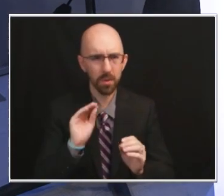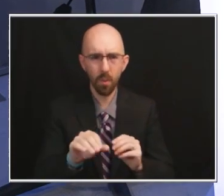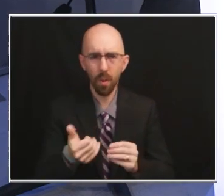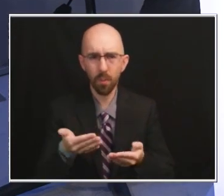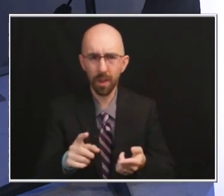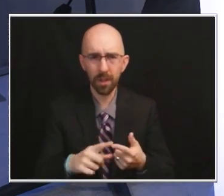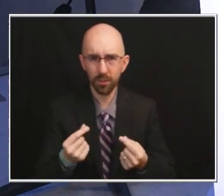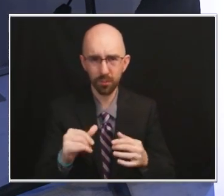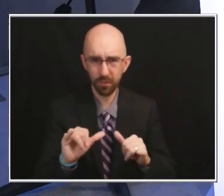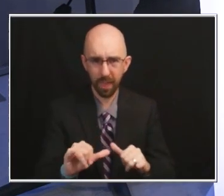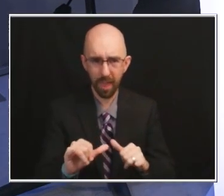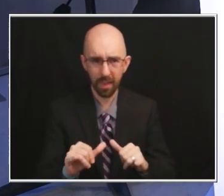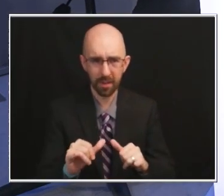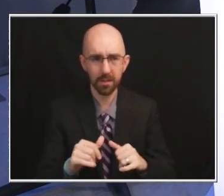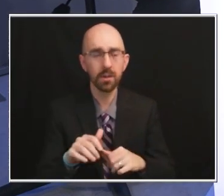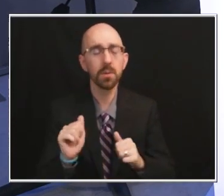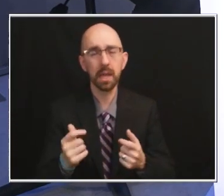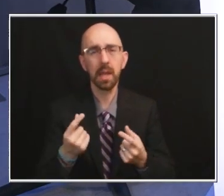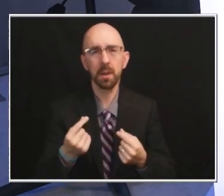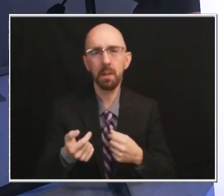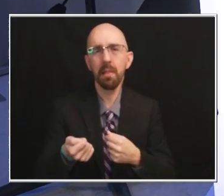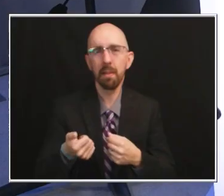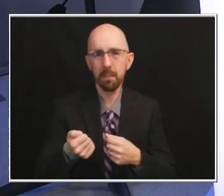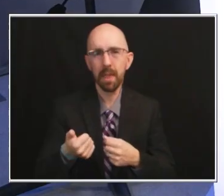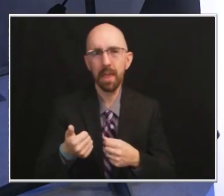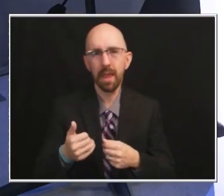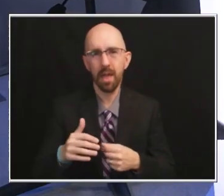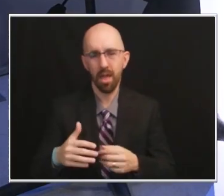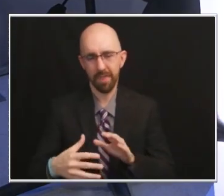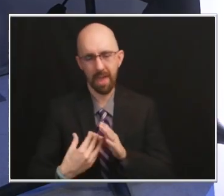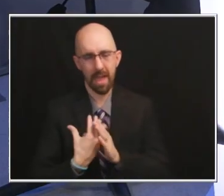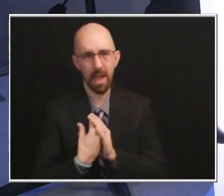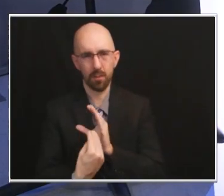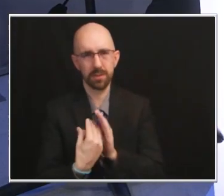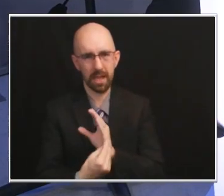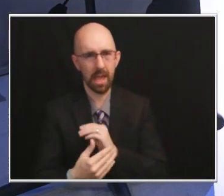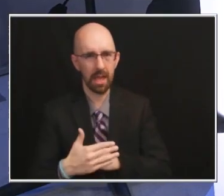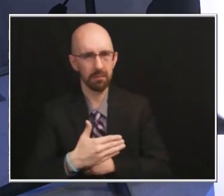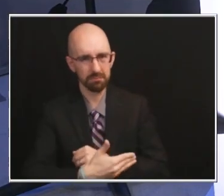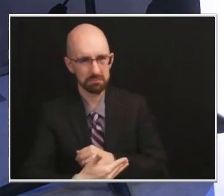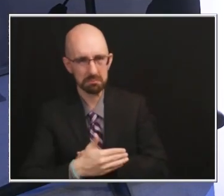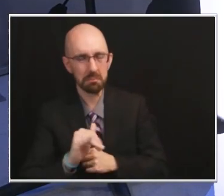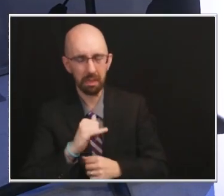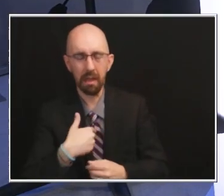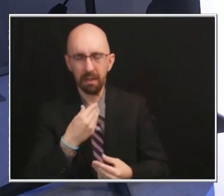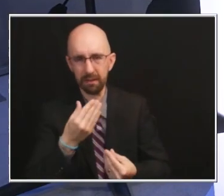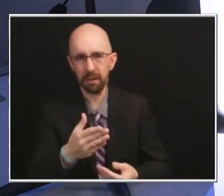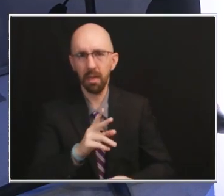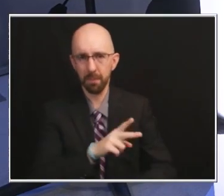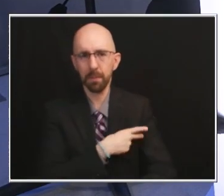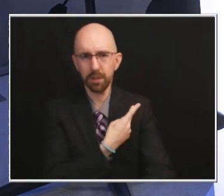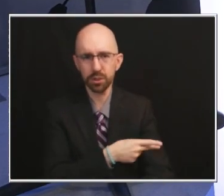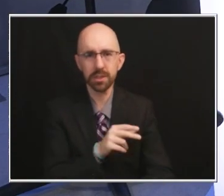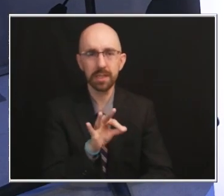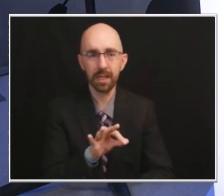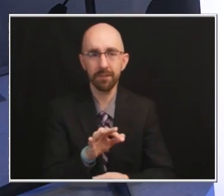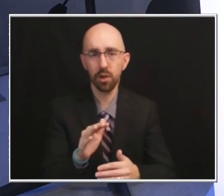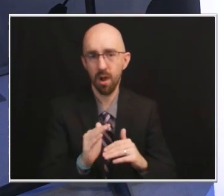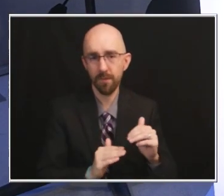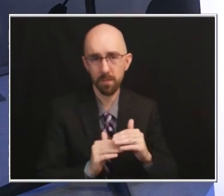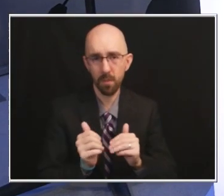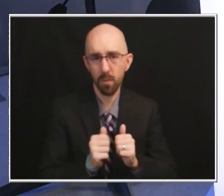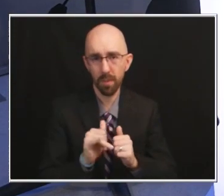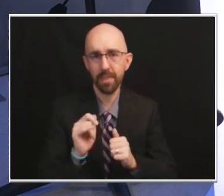Correct. You can do a little bit externally, but as I kind of tell a lot of patients, if you're comfortable with it, if we can